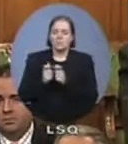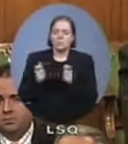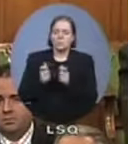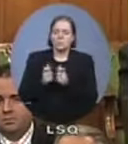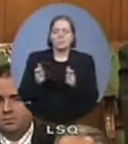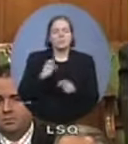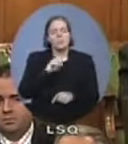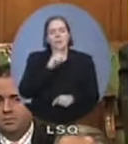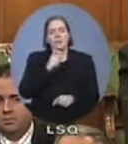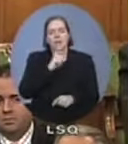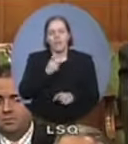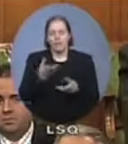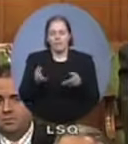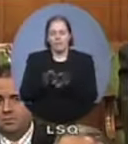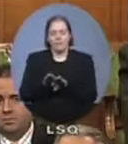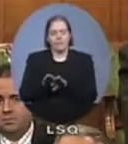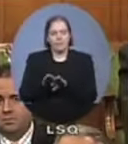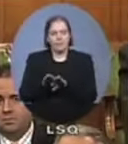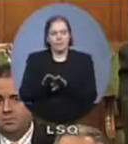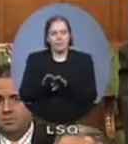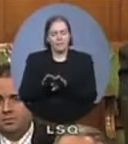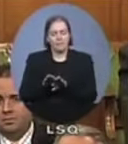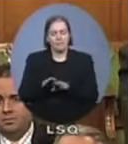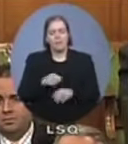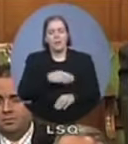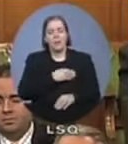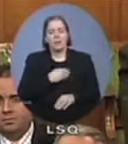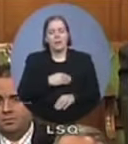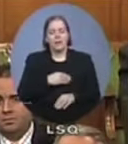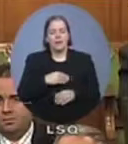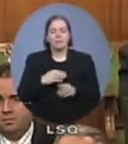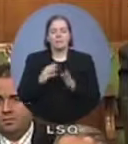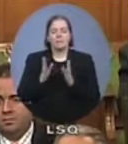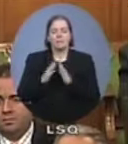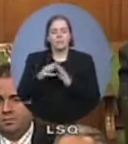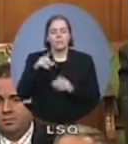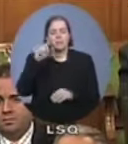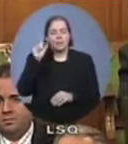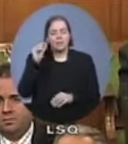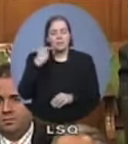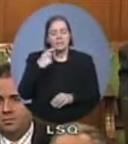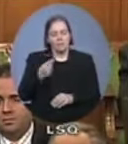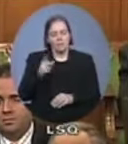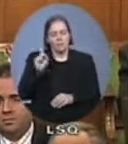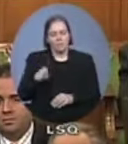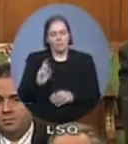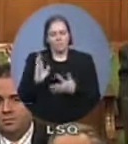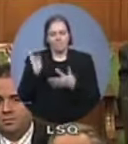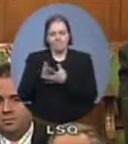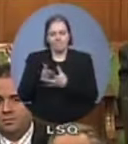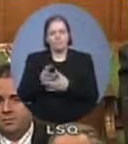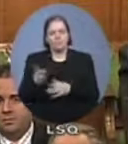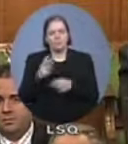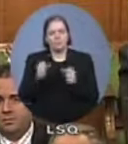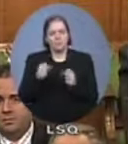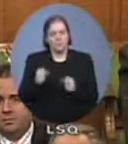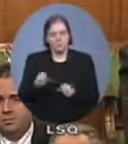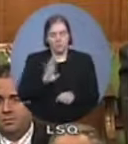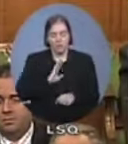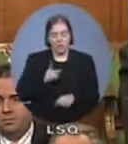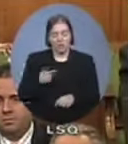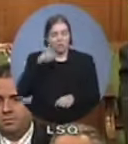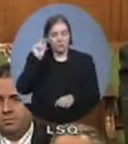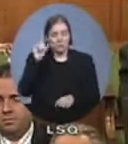the need for speed is critical. Hamilton has a multi-million-dollar water infrastructure project that's ready to